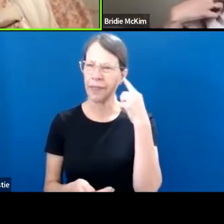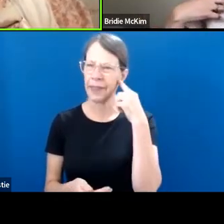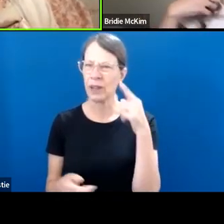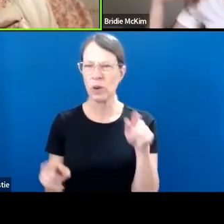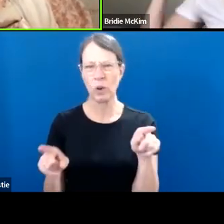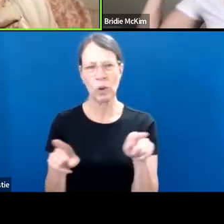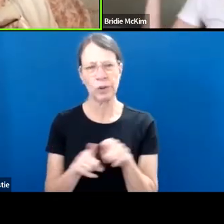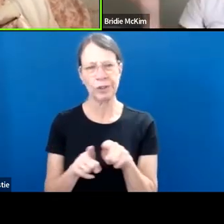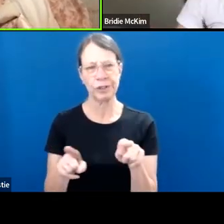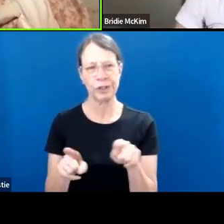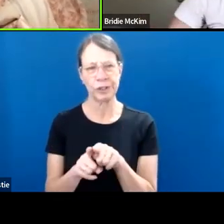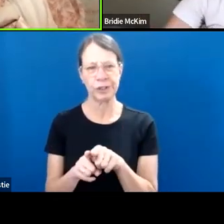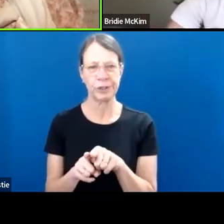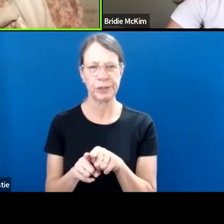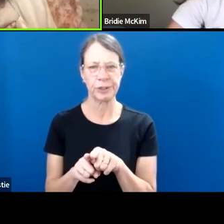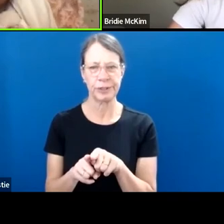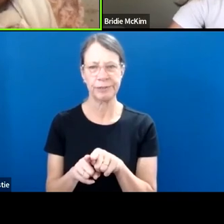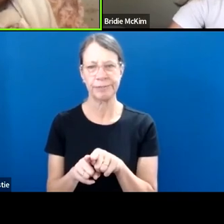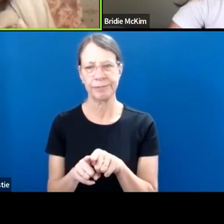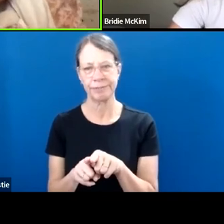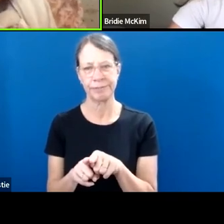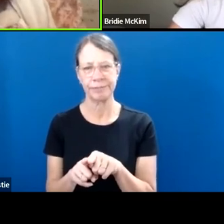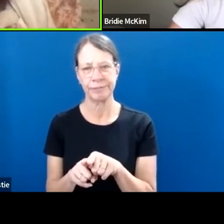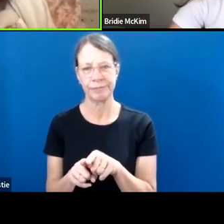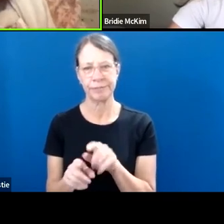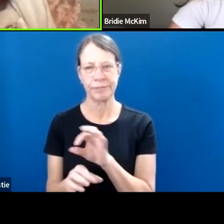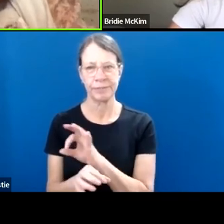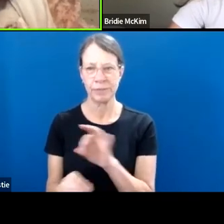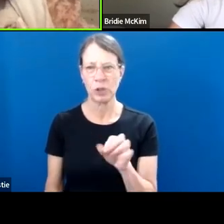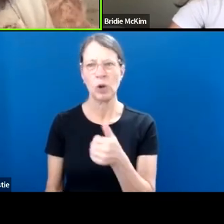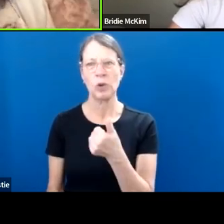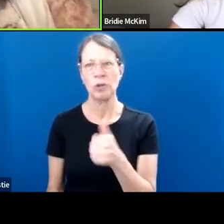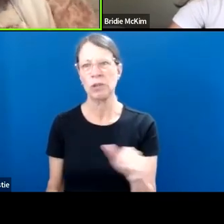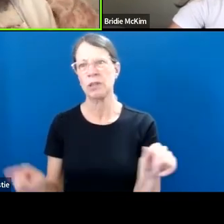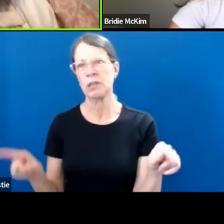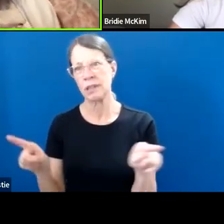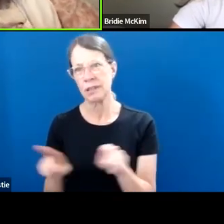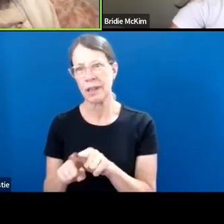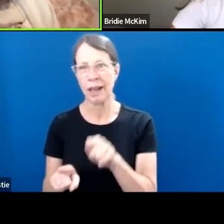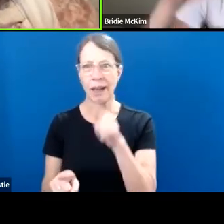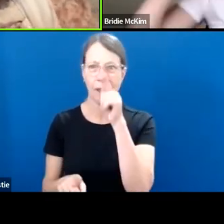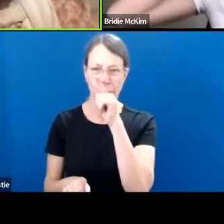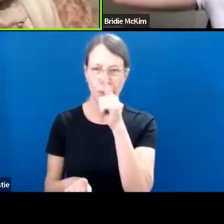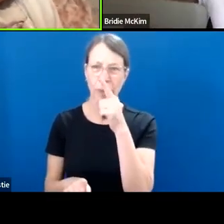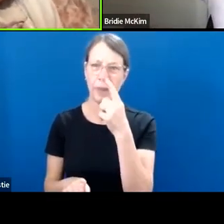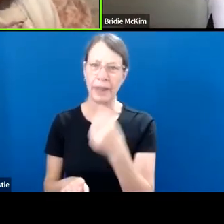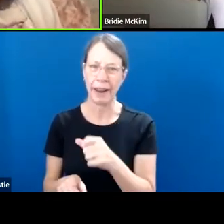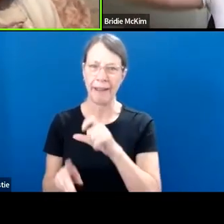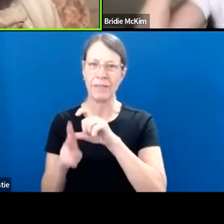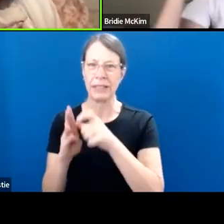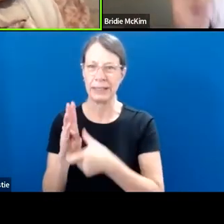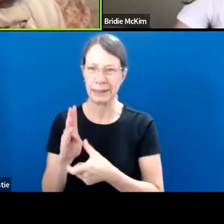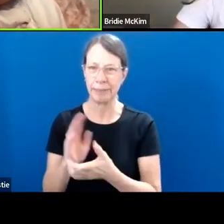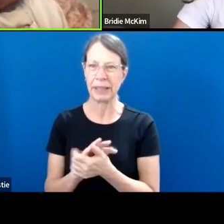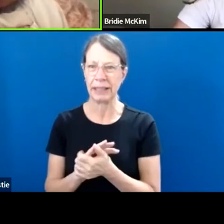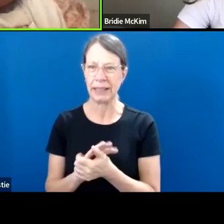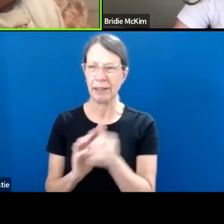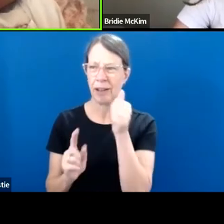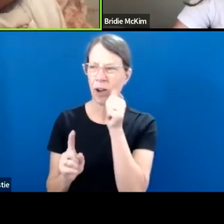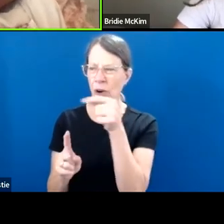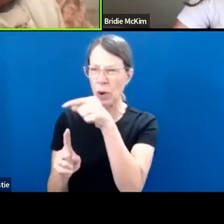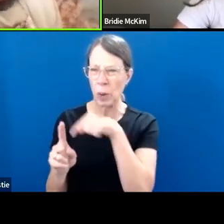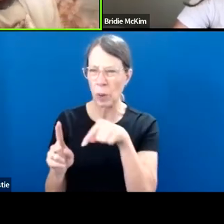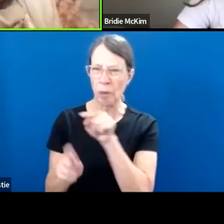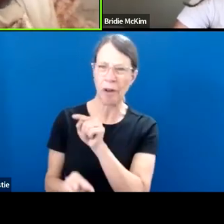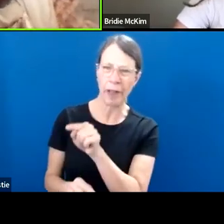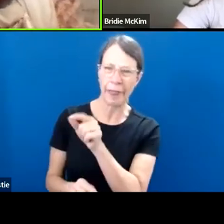relying on the same people with disability in your circles to be